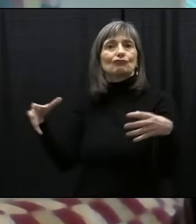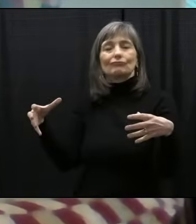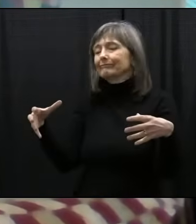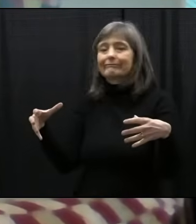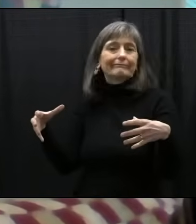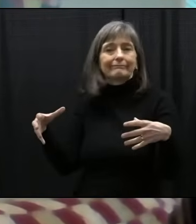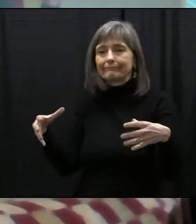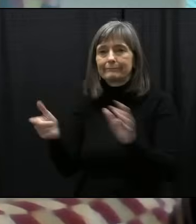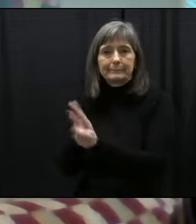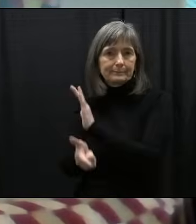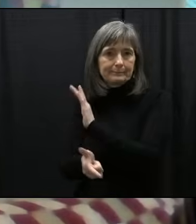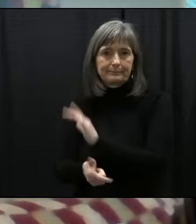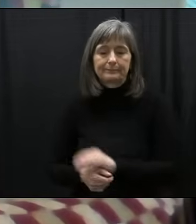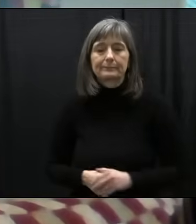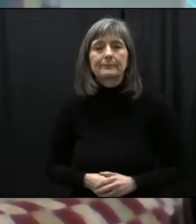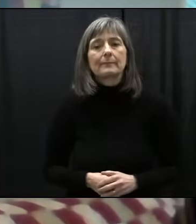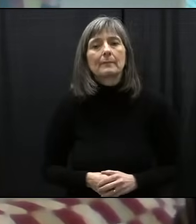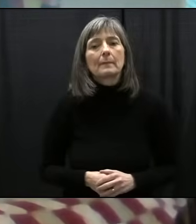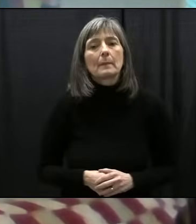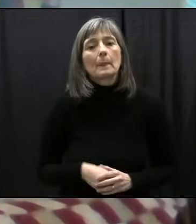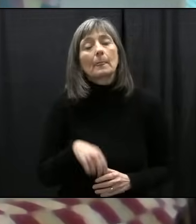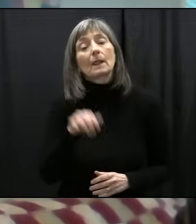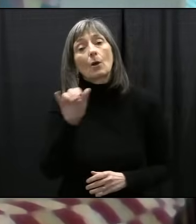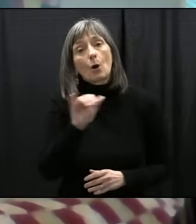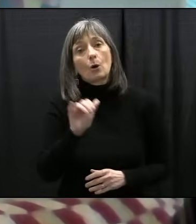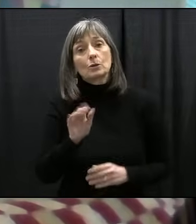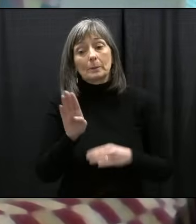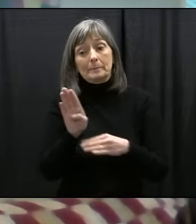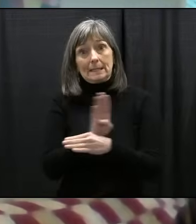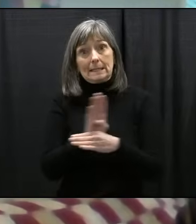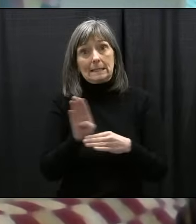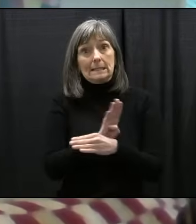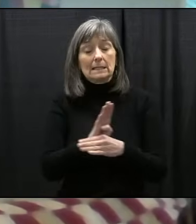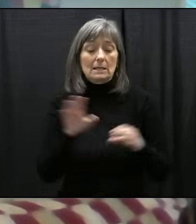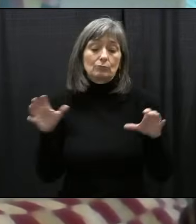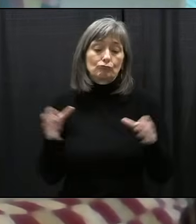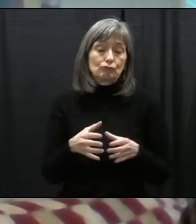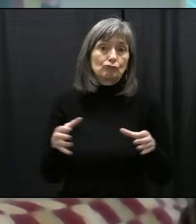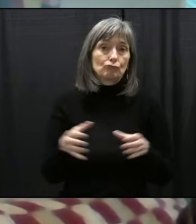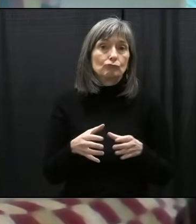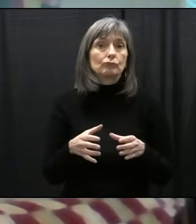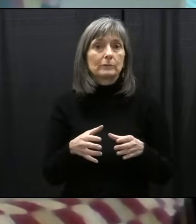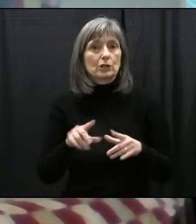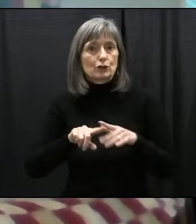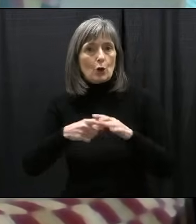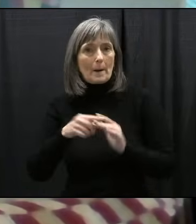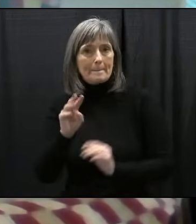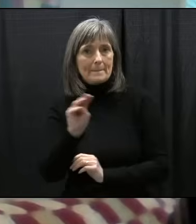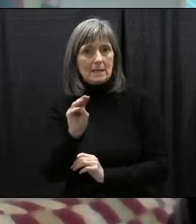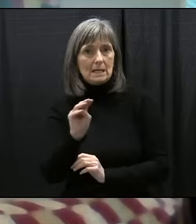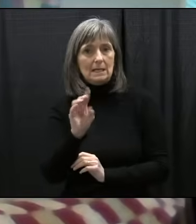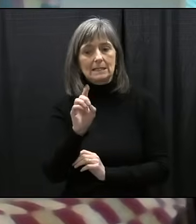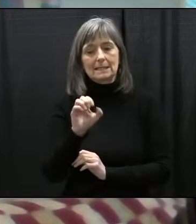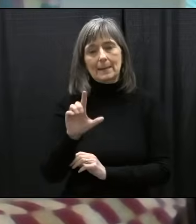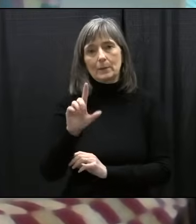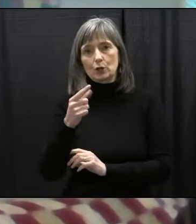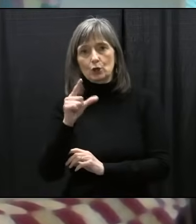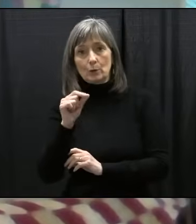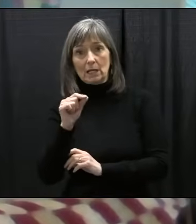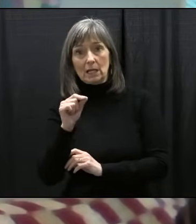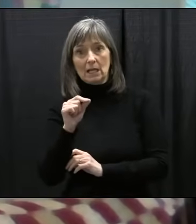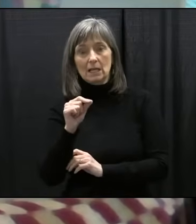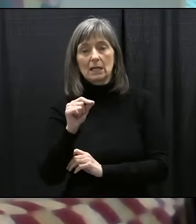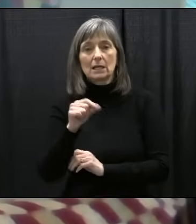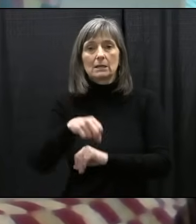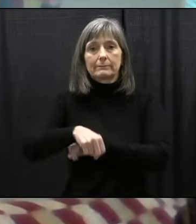together. We are also making changes for businesses and gatherings that will take effect Monday, December 20th at 12:01